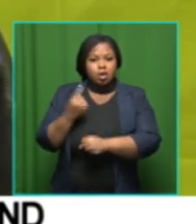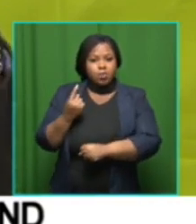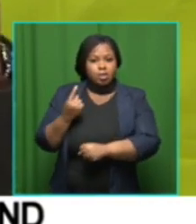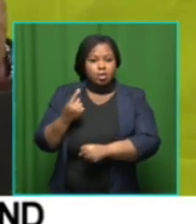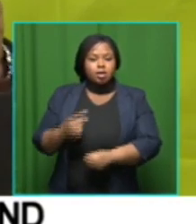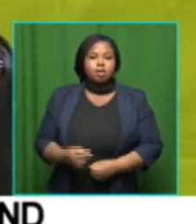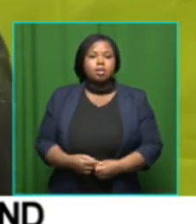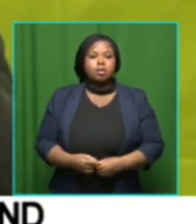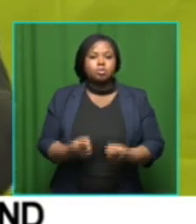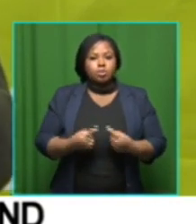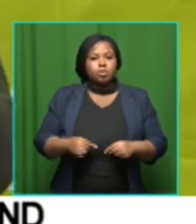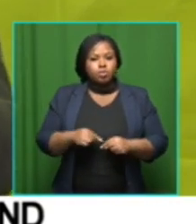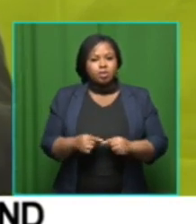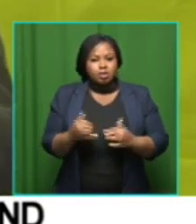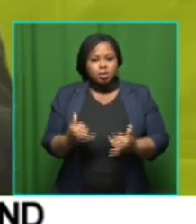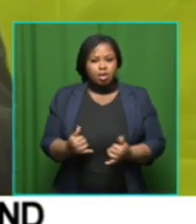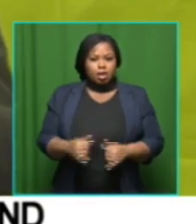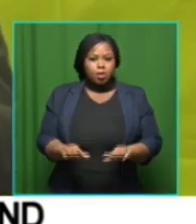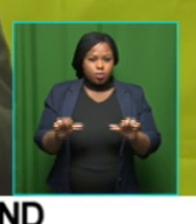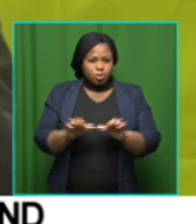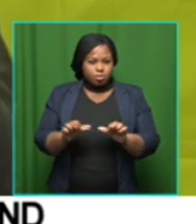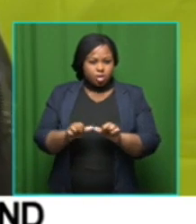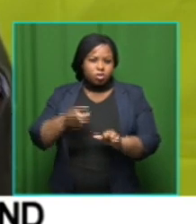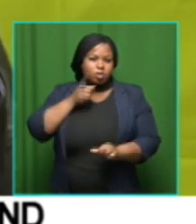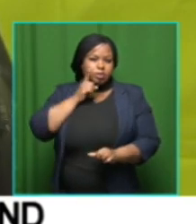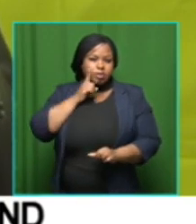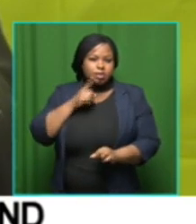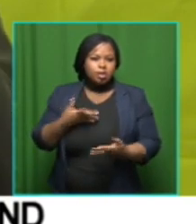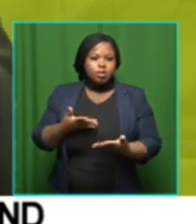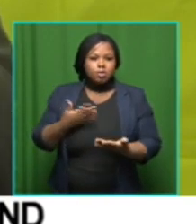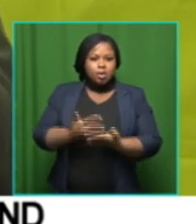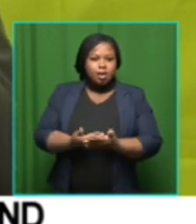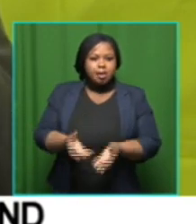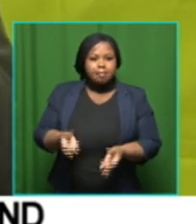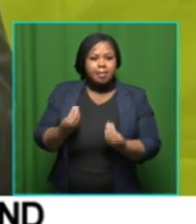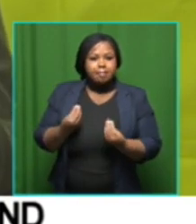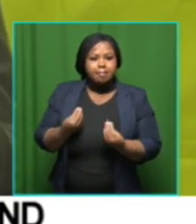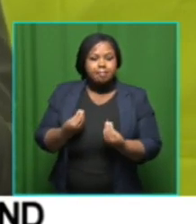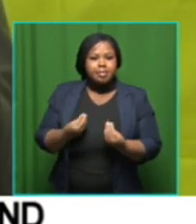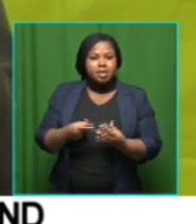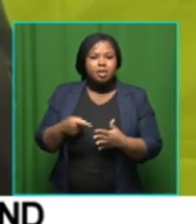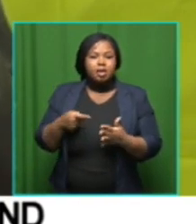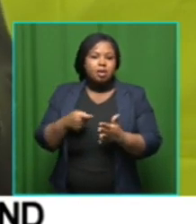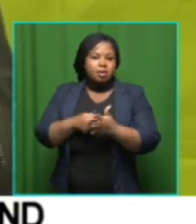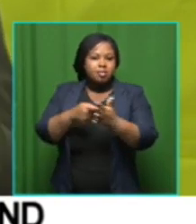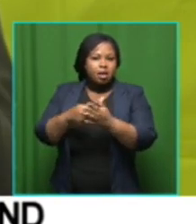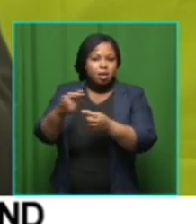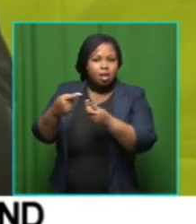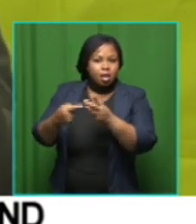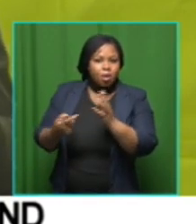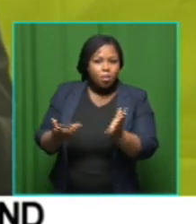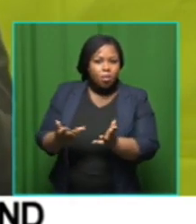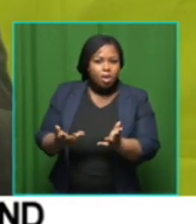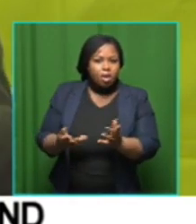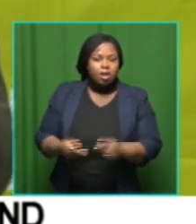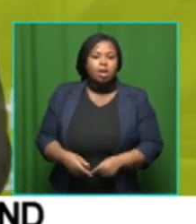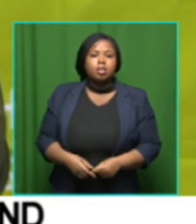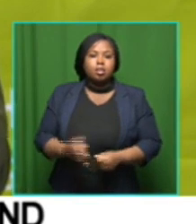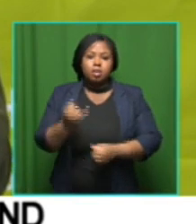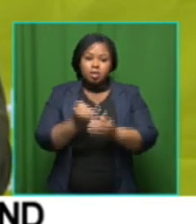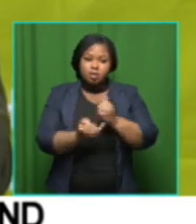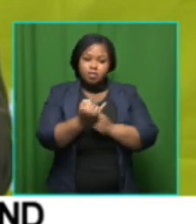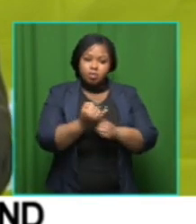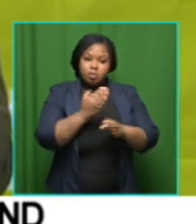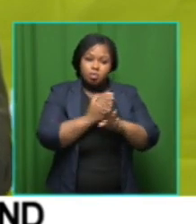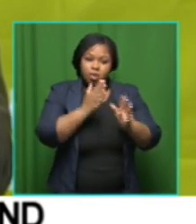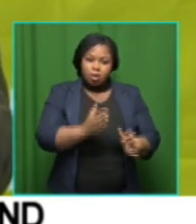where we are able to measure the stocks, and able to give the individual worker an ability to report if there's